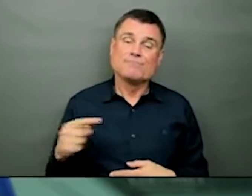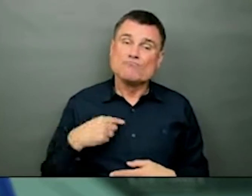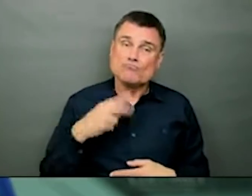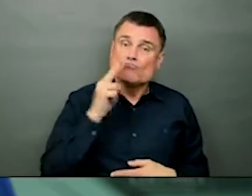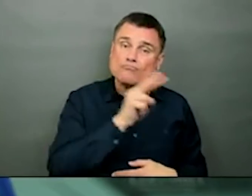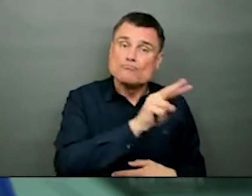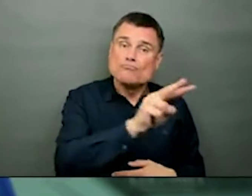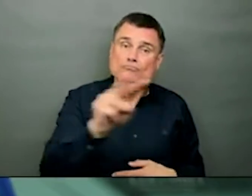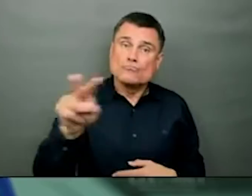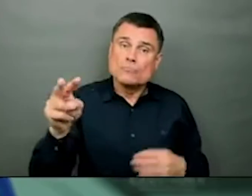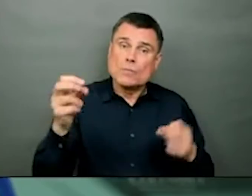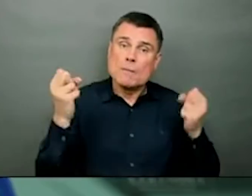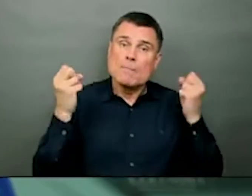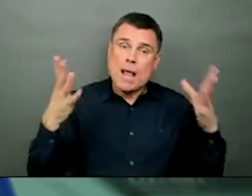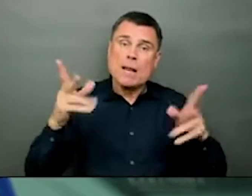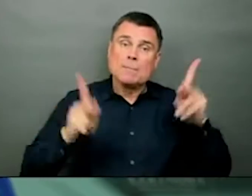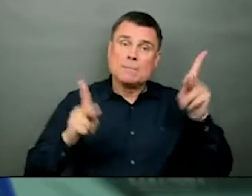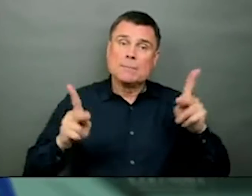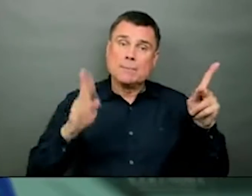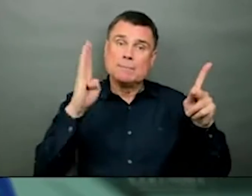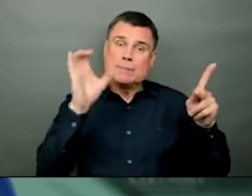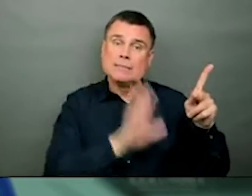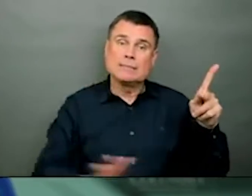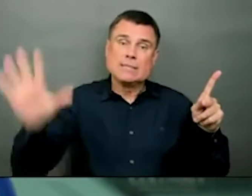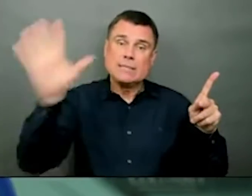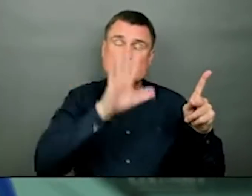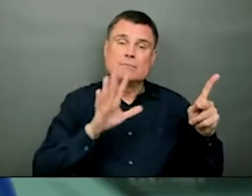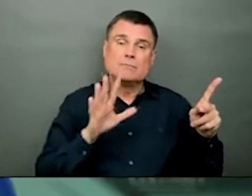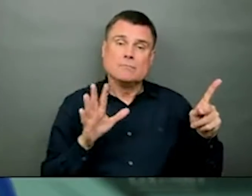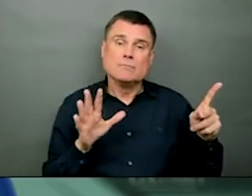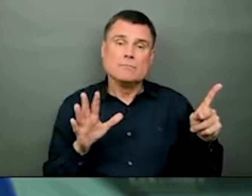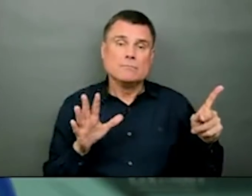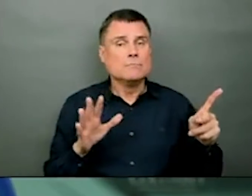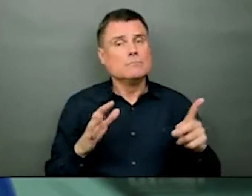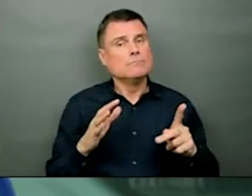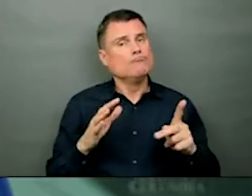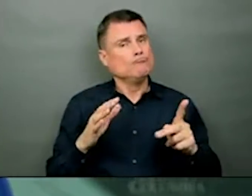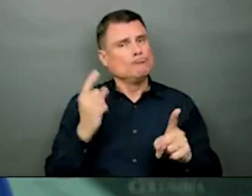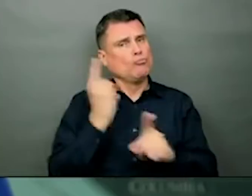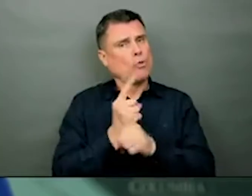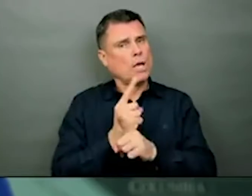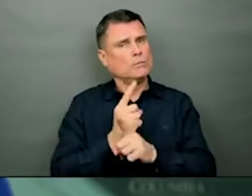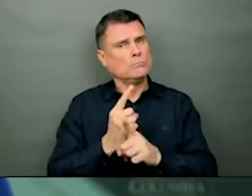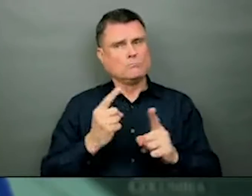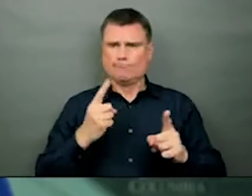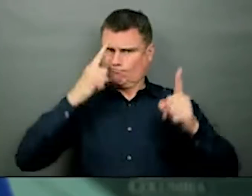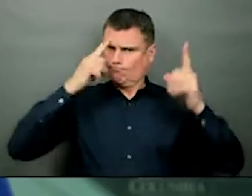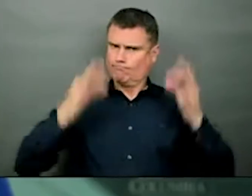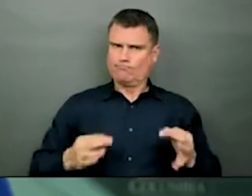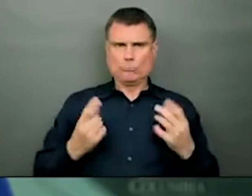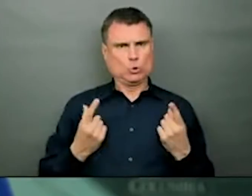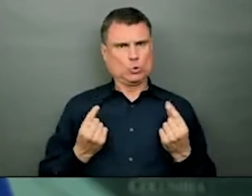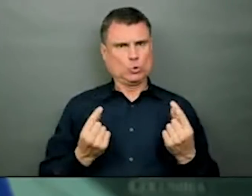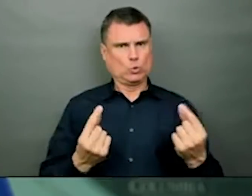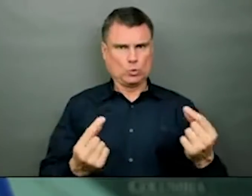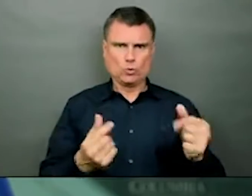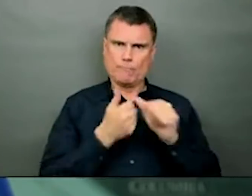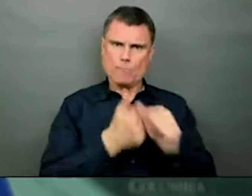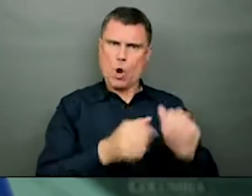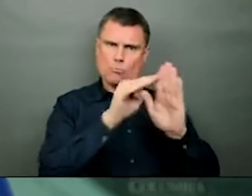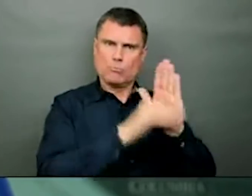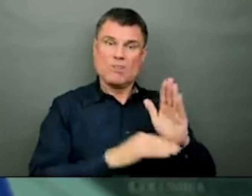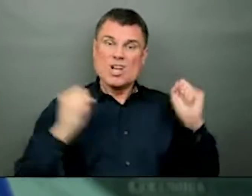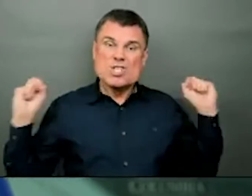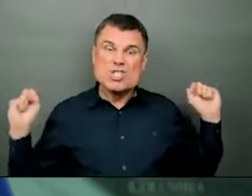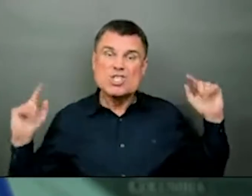protecting their congregations demonstrates that. So I expect people will continue to follow provincial health orders across